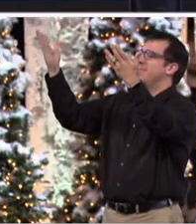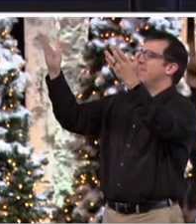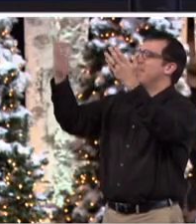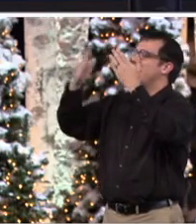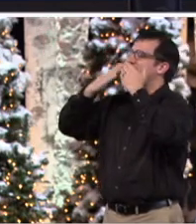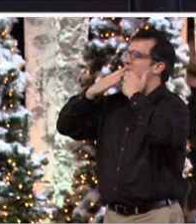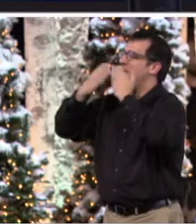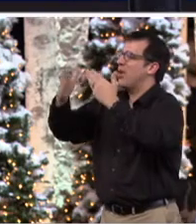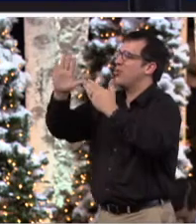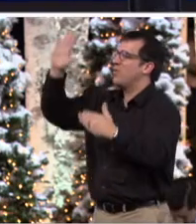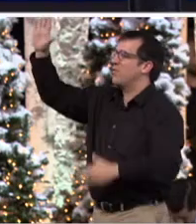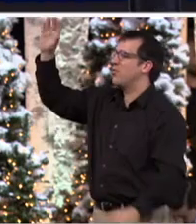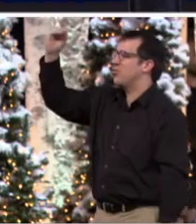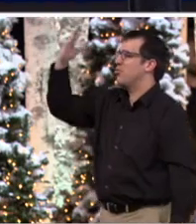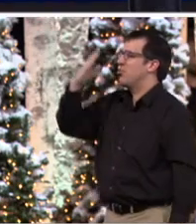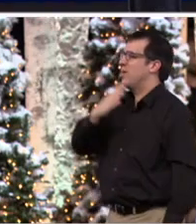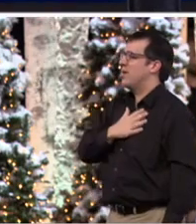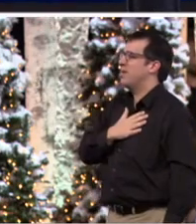you for your grace.